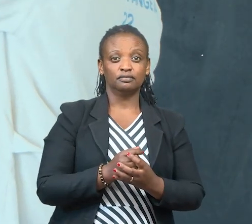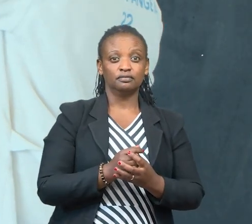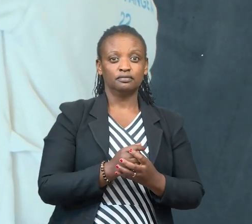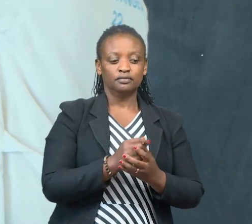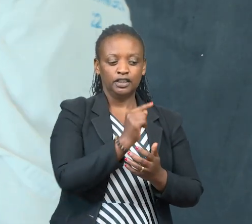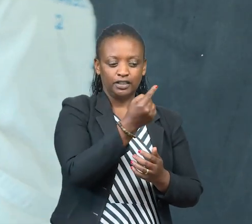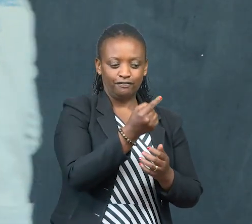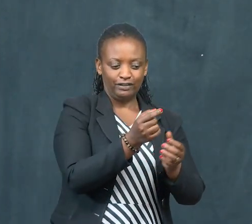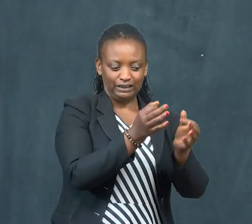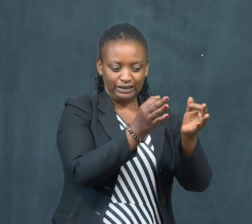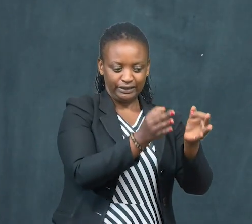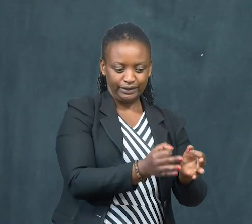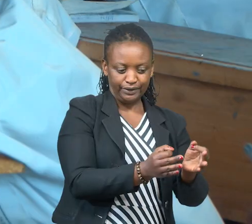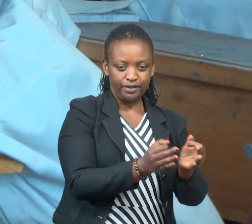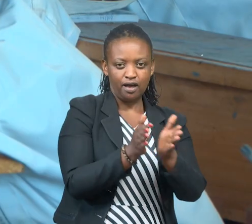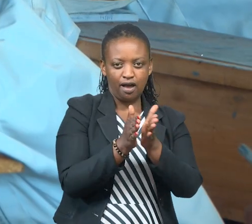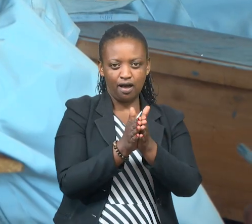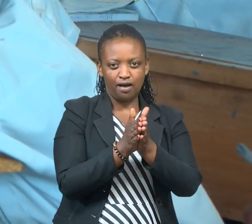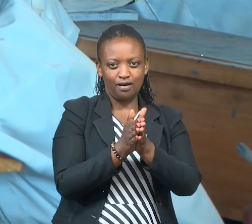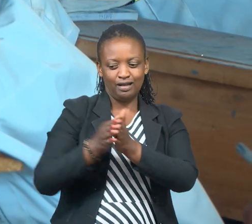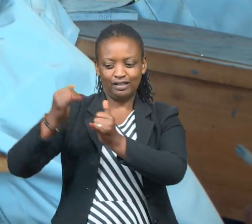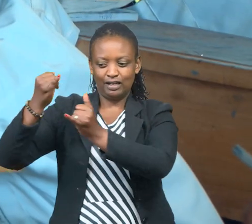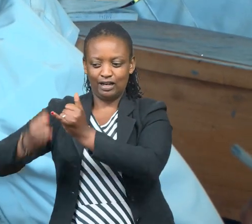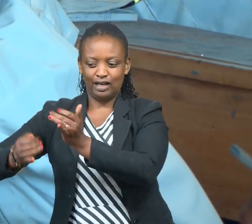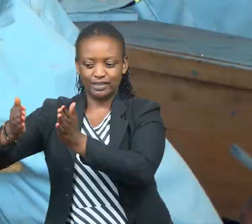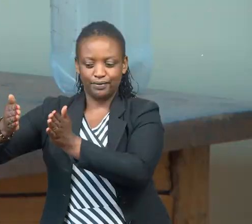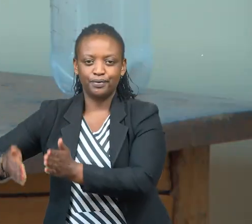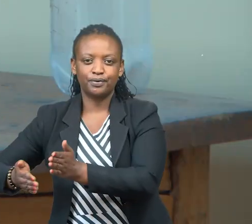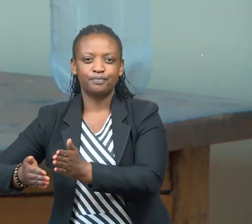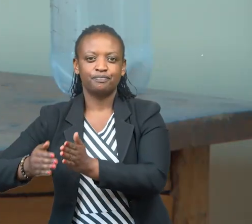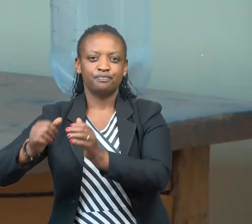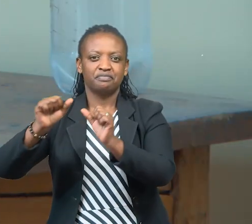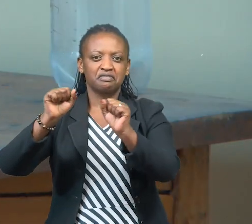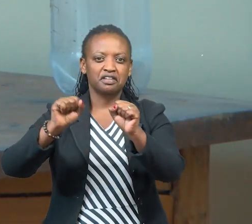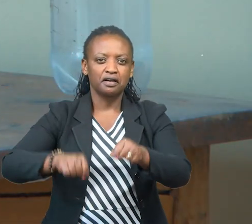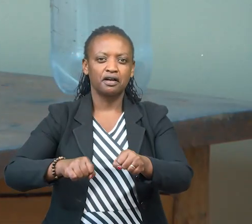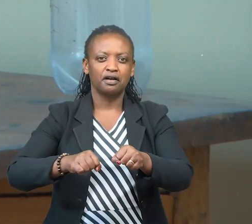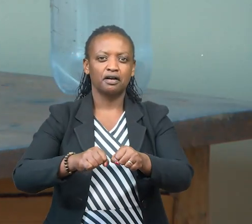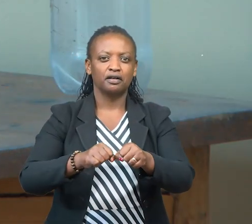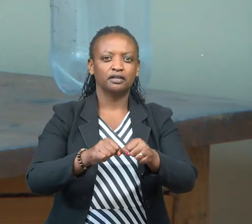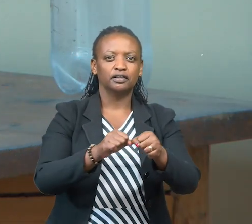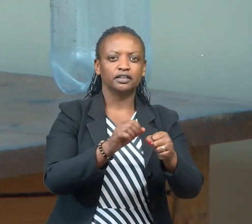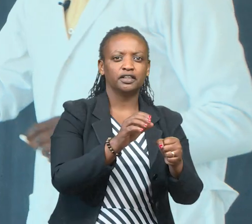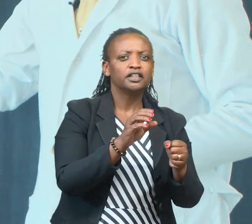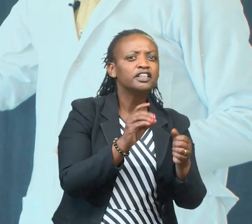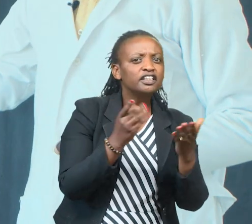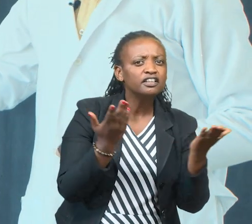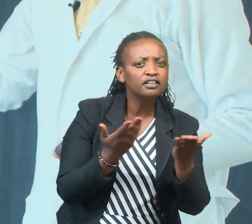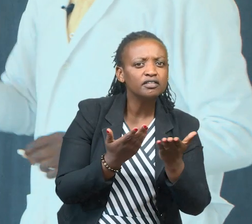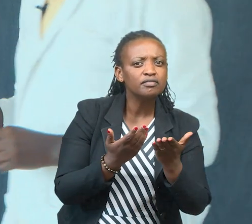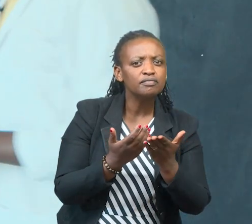the first object and the last object to be D. To